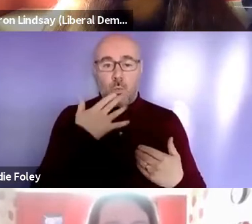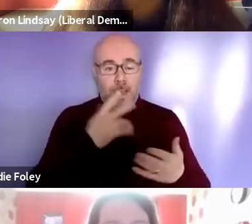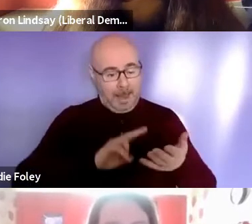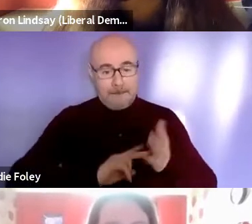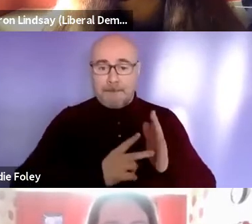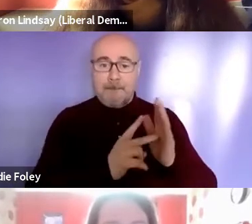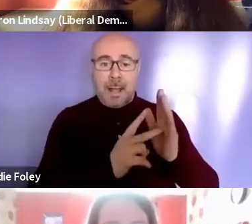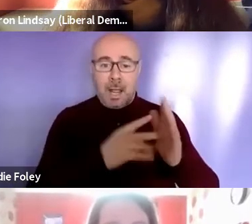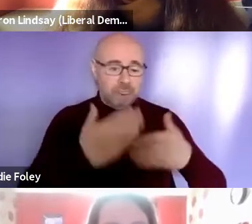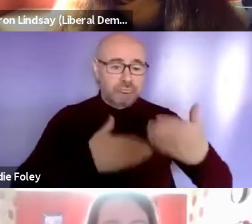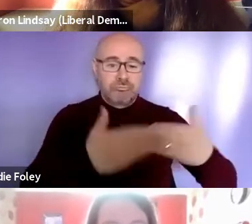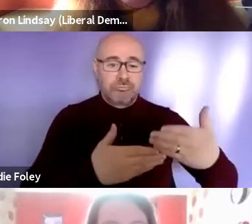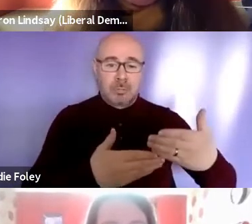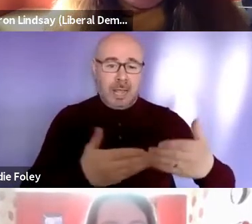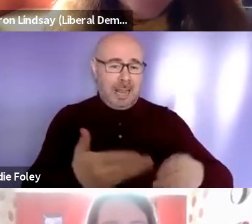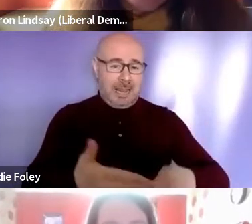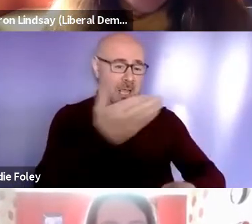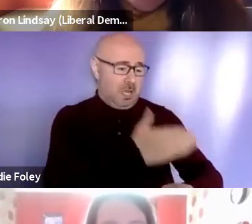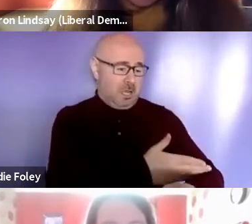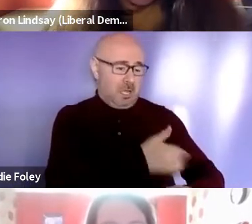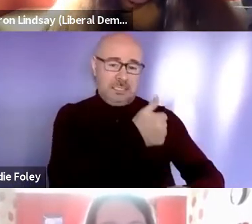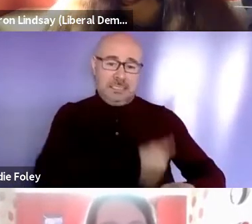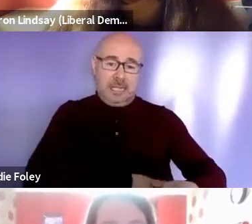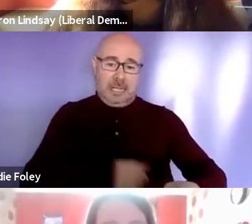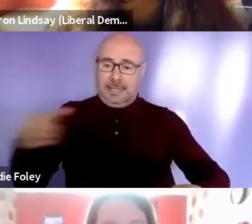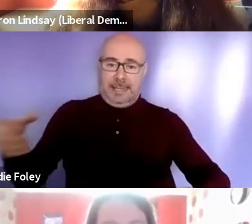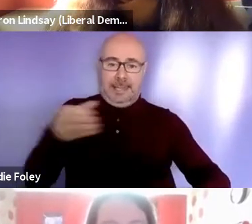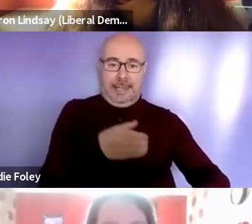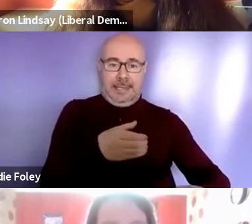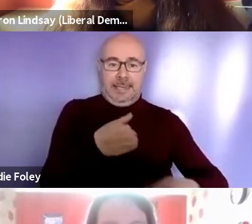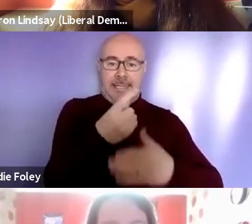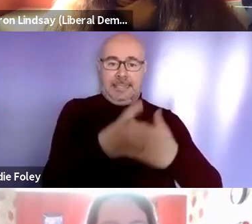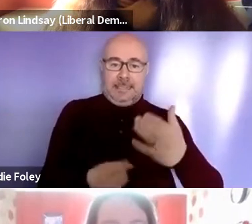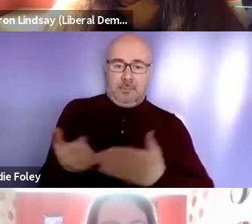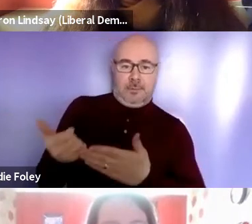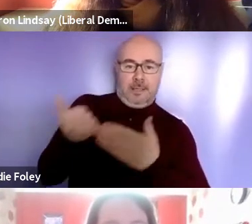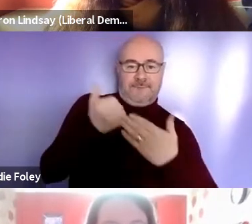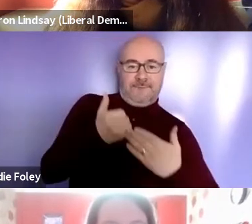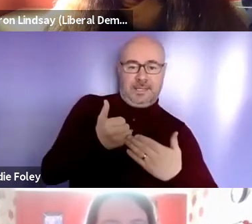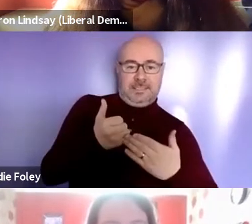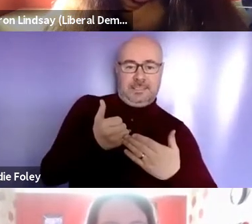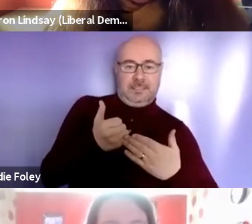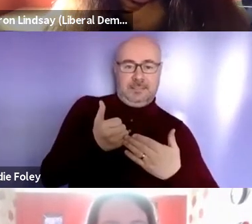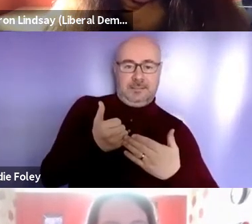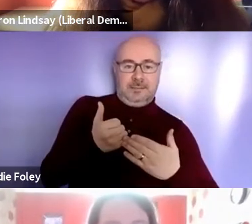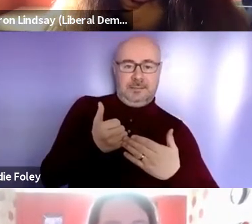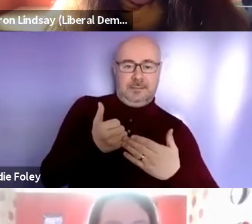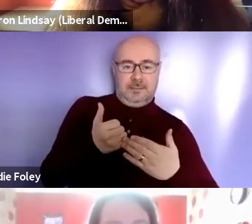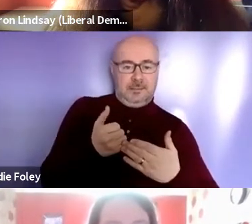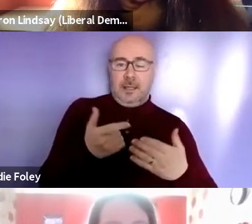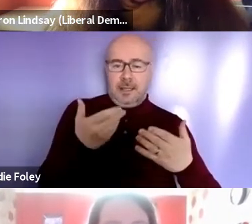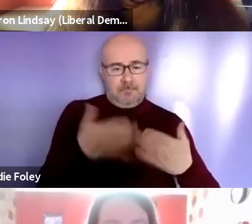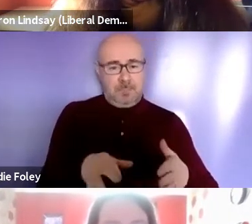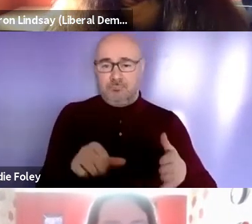make sure that they work for them, and they haven't been done. You know, there was kind of huge issues in Edinburgh with